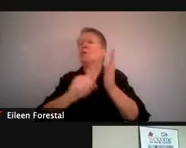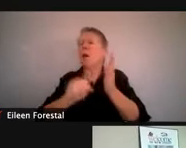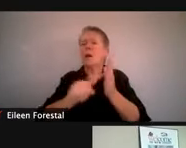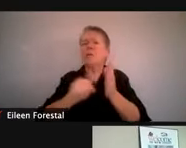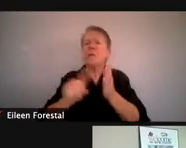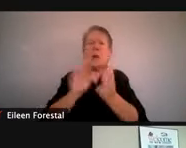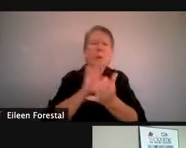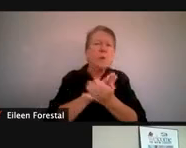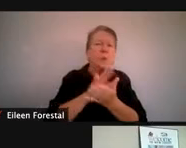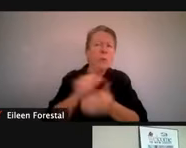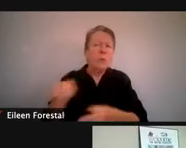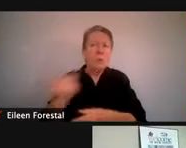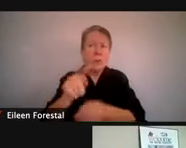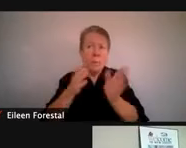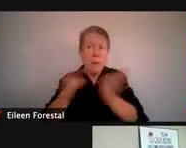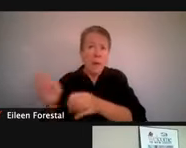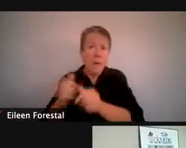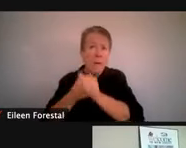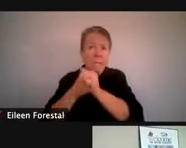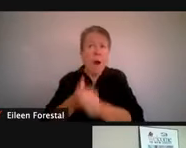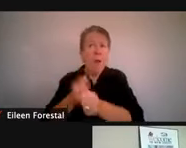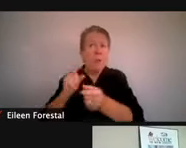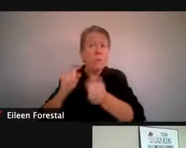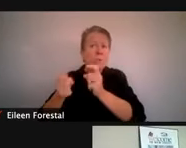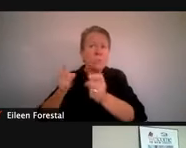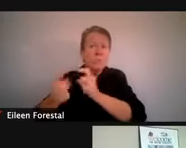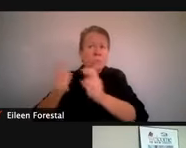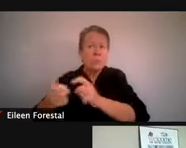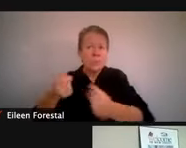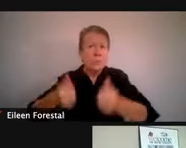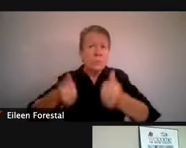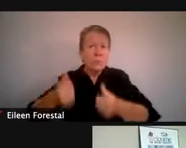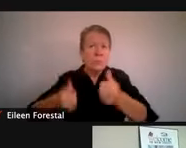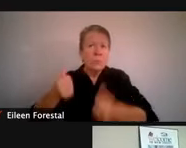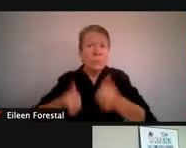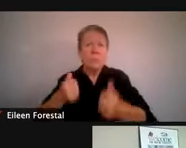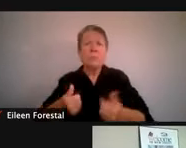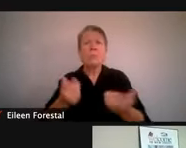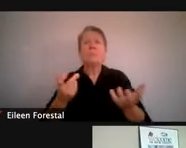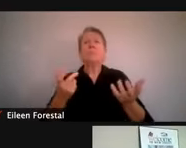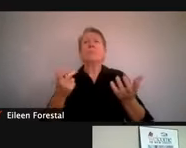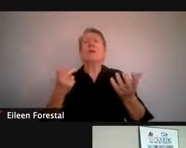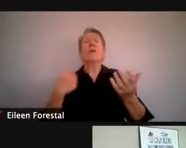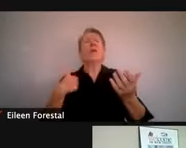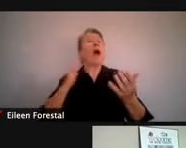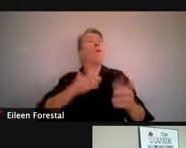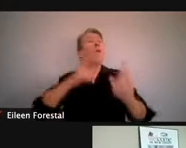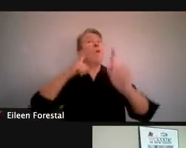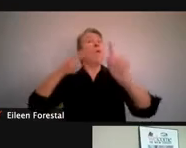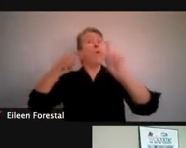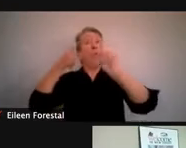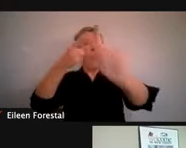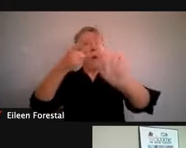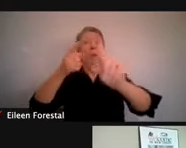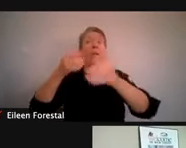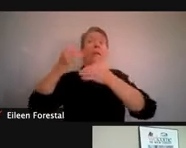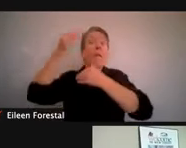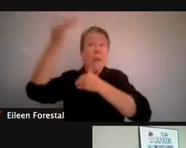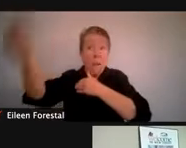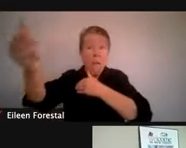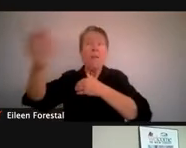more of the hybrids going to the full in-person? I think largely footprint. I think it's